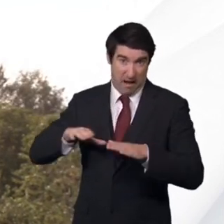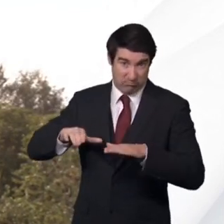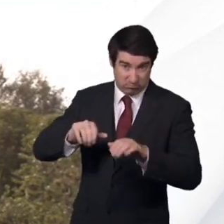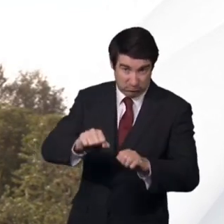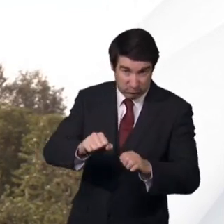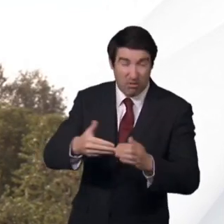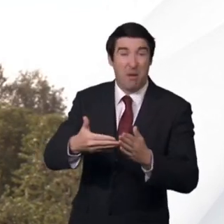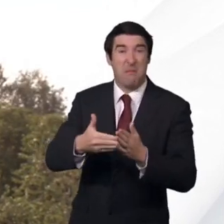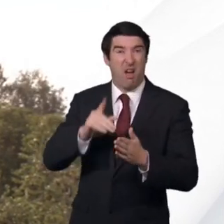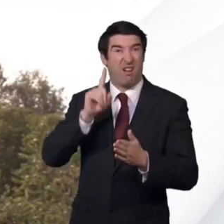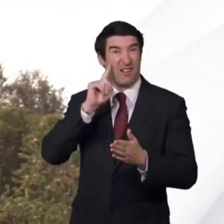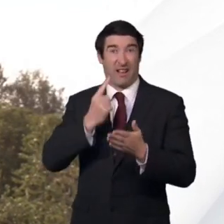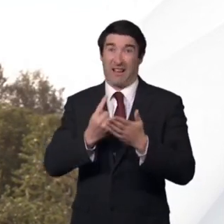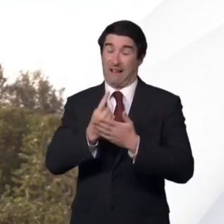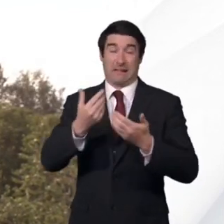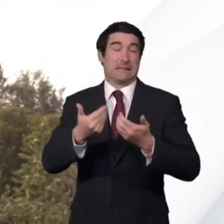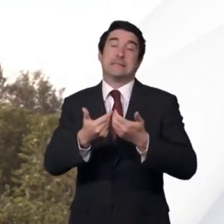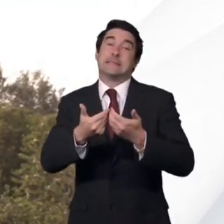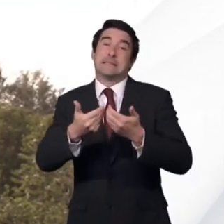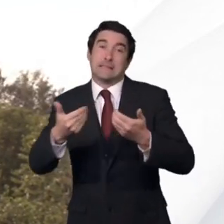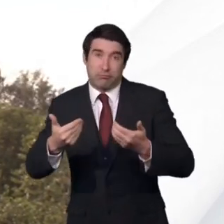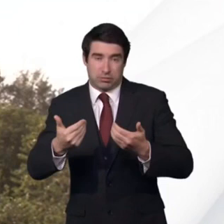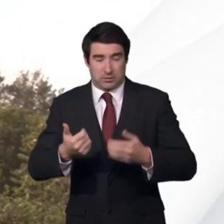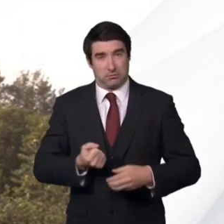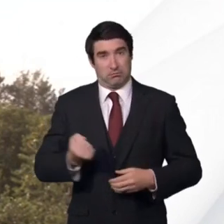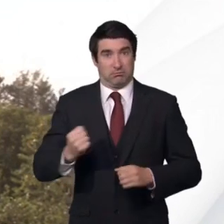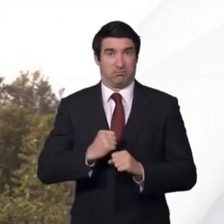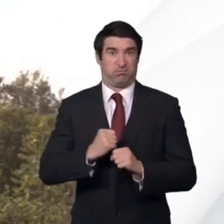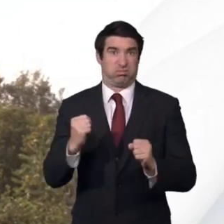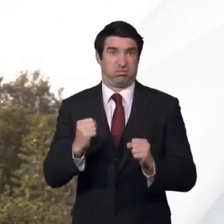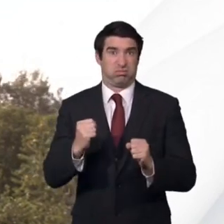90 people. An attack that was claimed by the